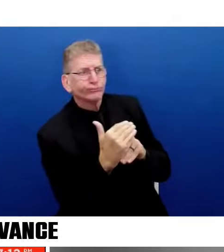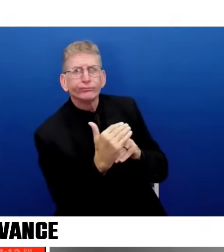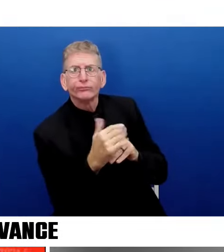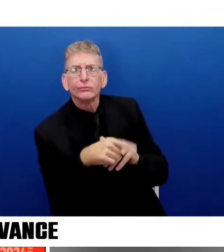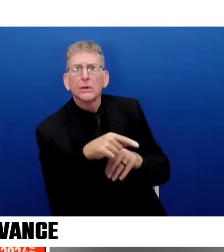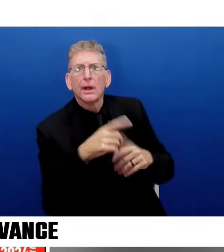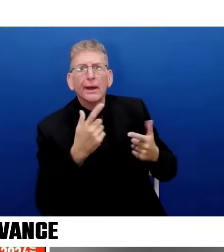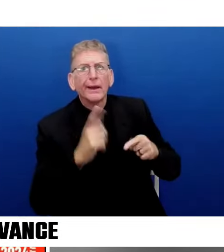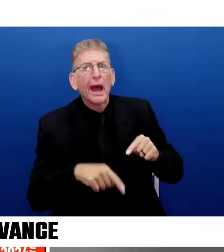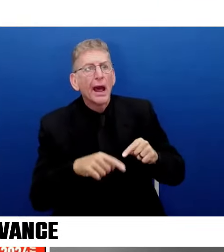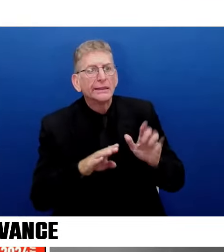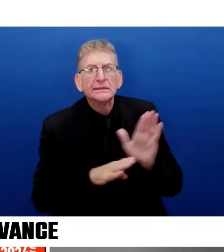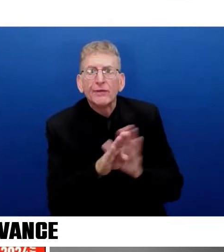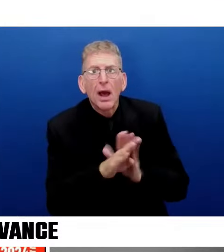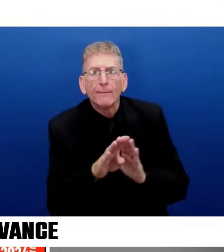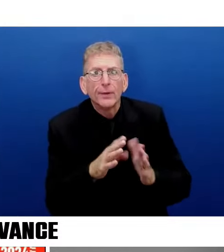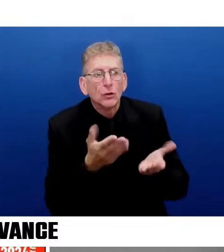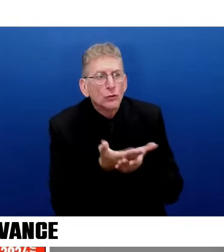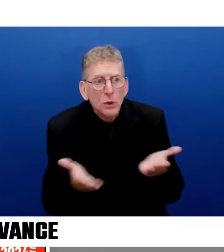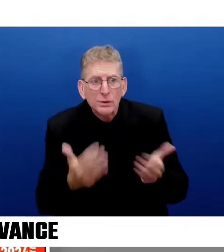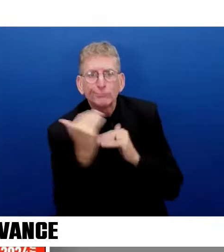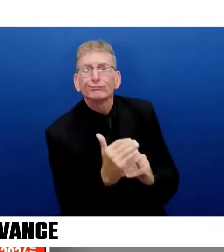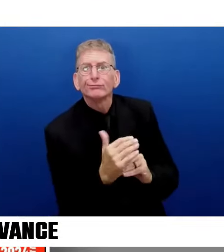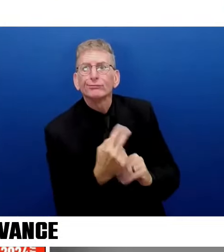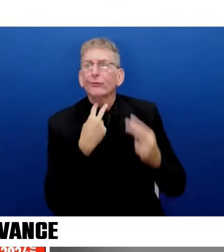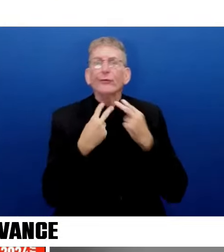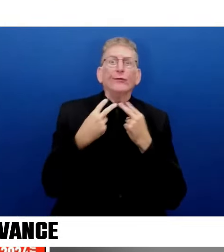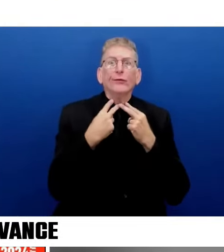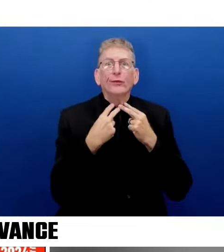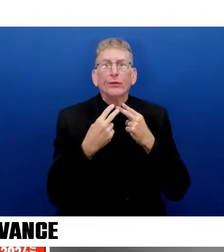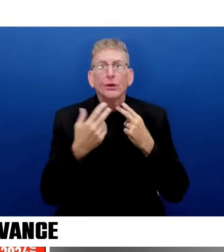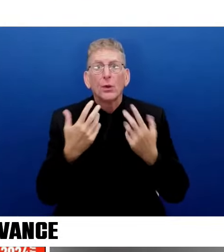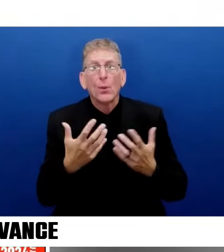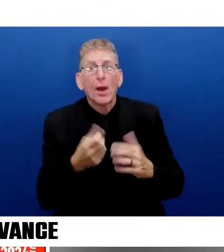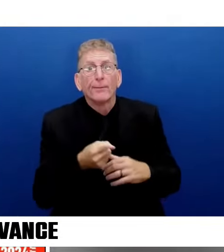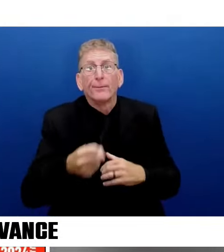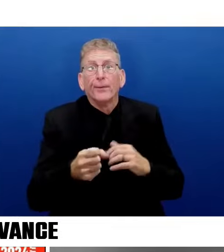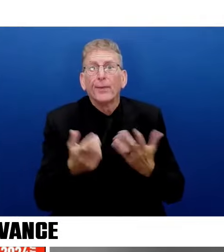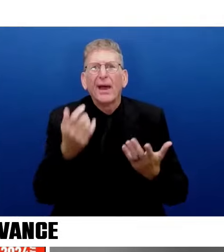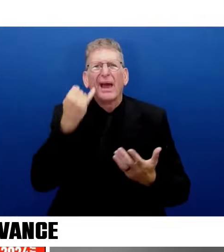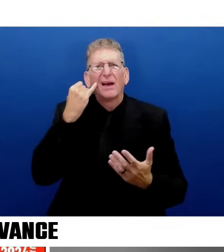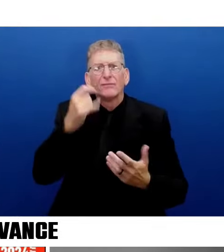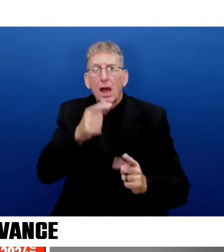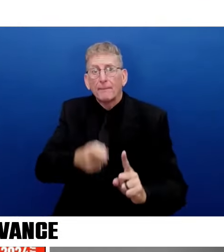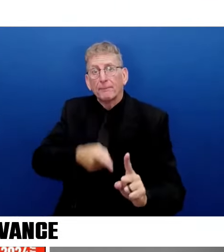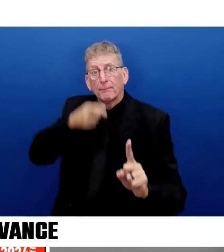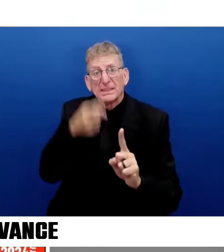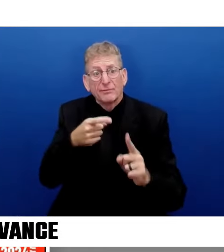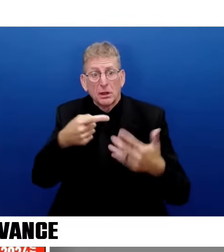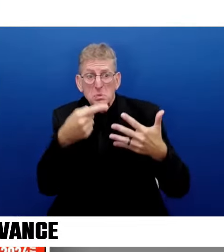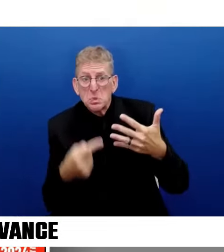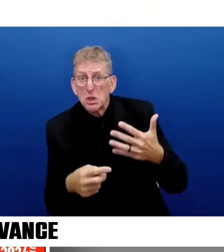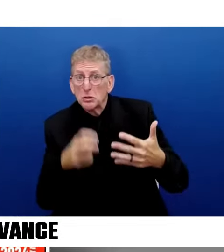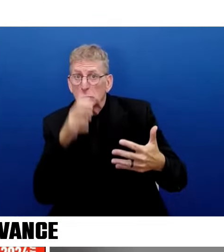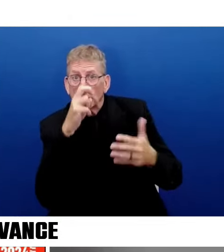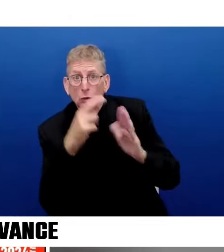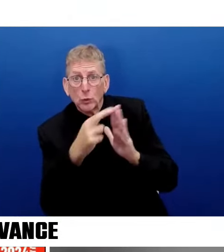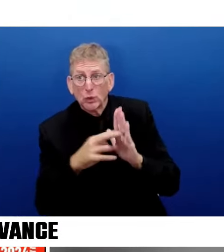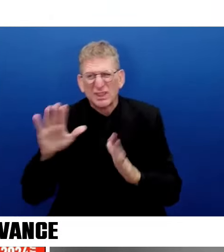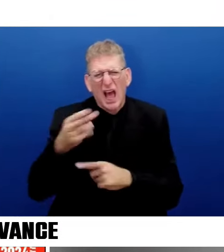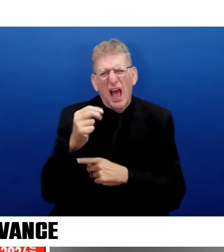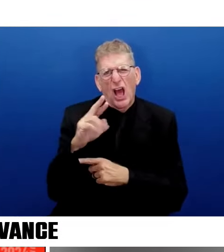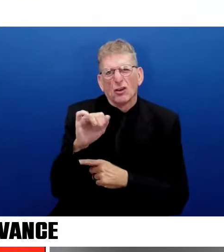throw people in jail for not doing everything exactly as Kamala Harris says they have to do. And what that means is that